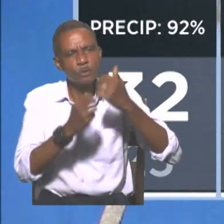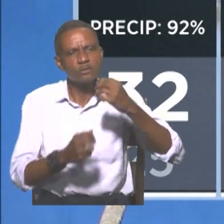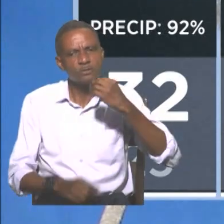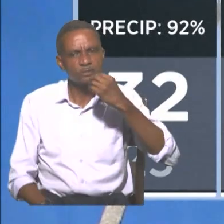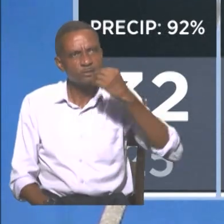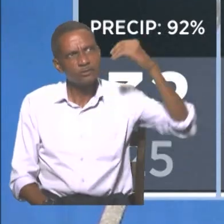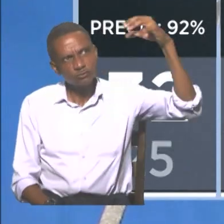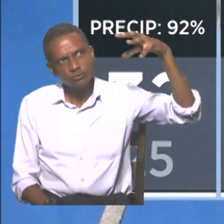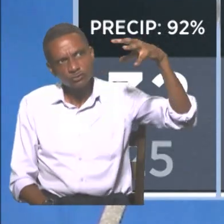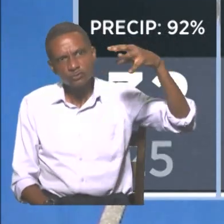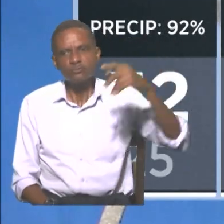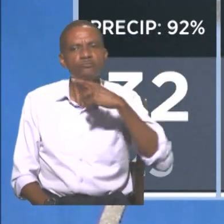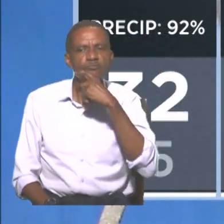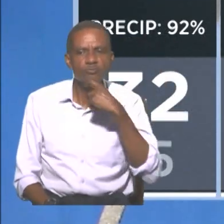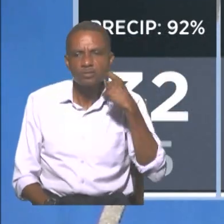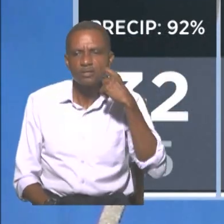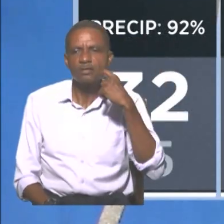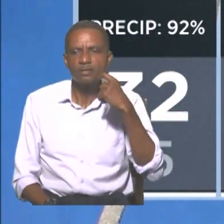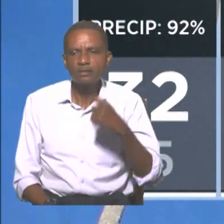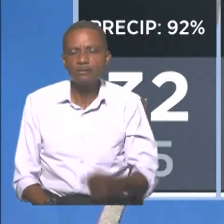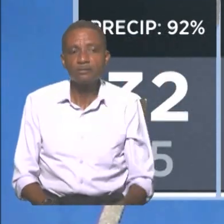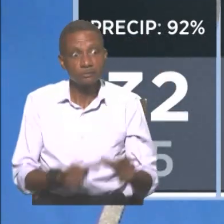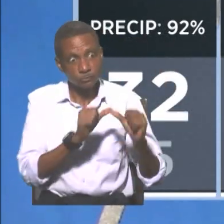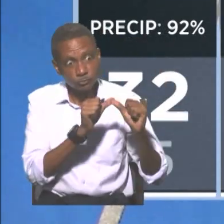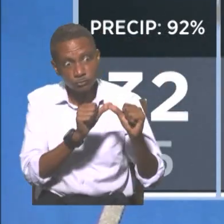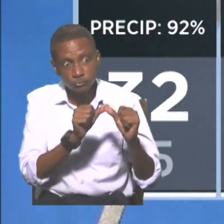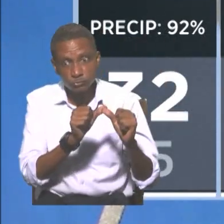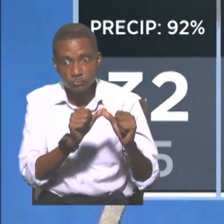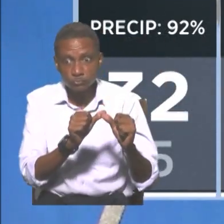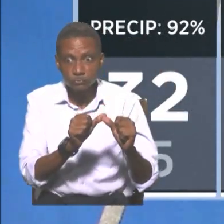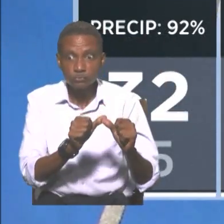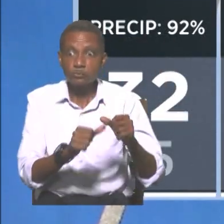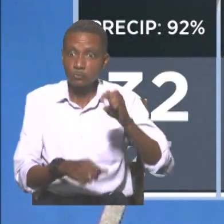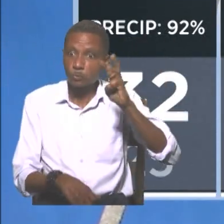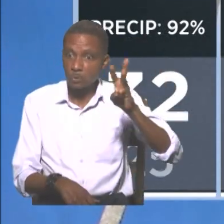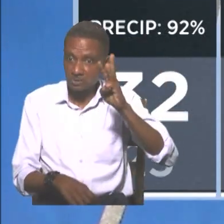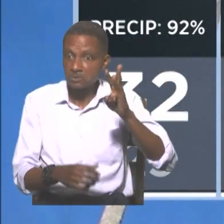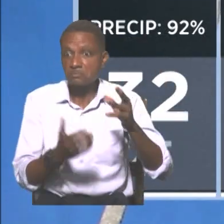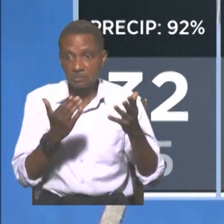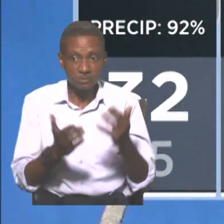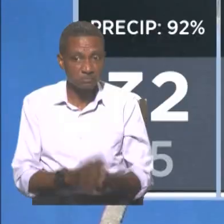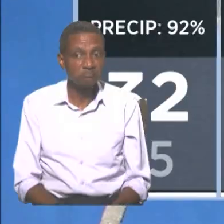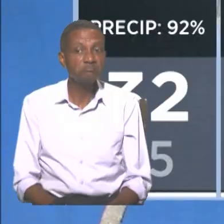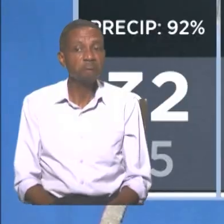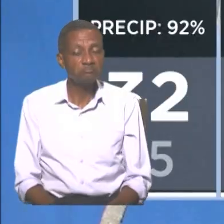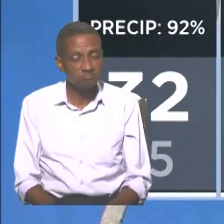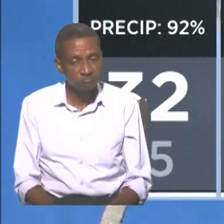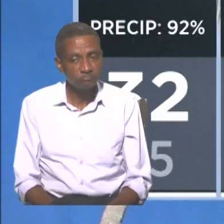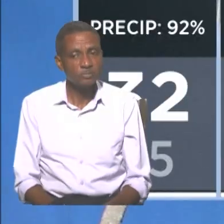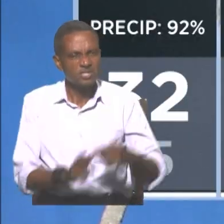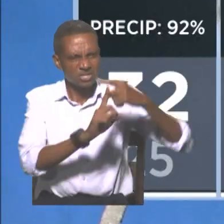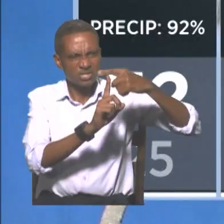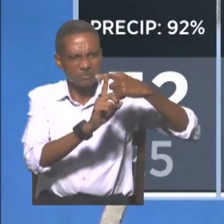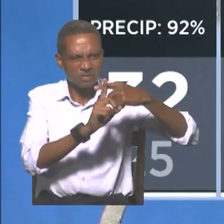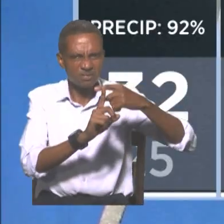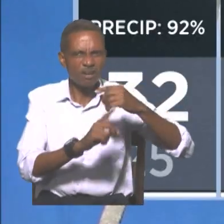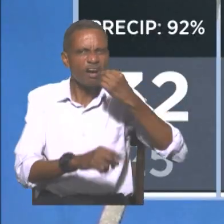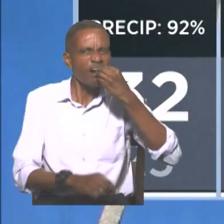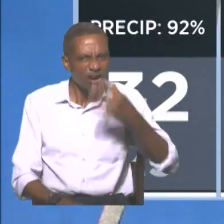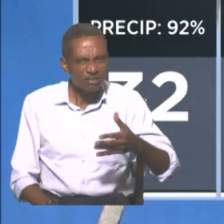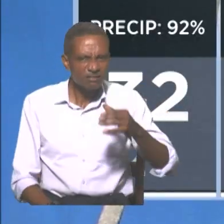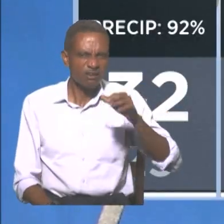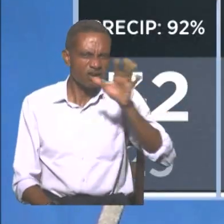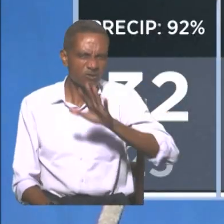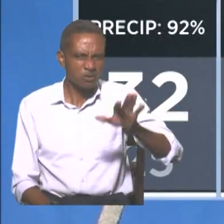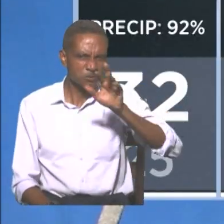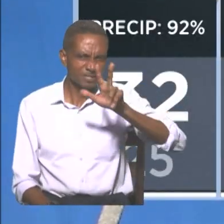lower rainfall chances extending all the way down to Wednesday. When it comes to our temperatures, it will be a bit hot, around 32 degrees